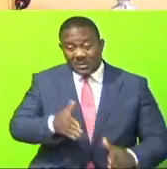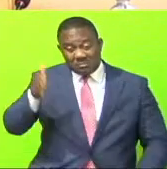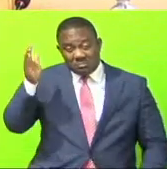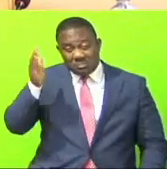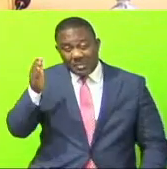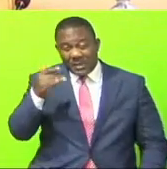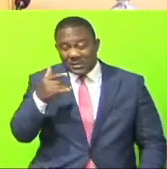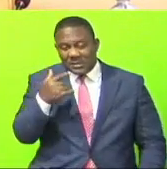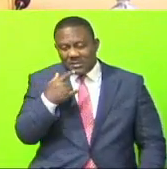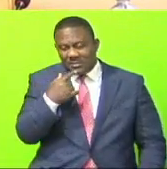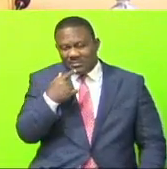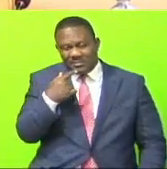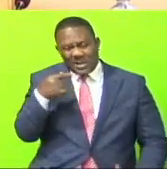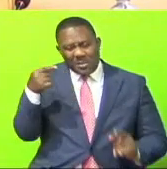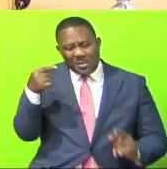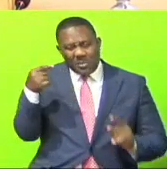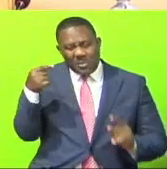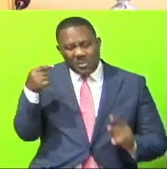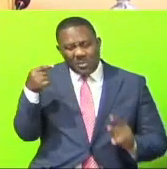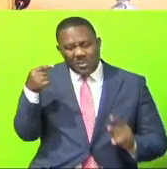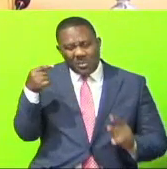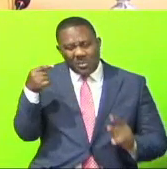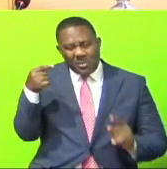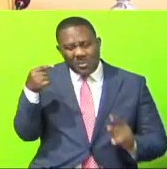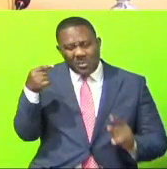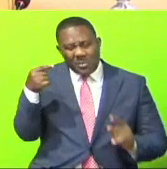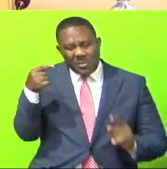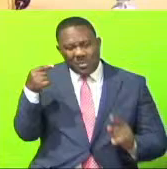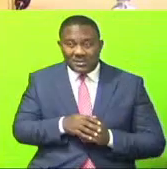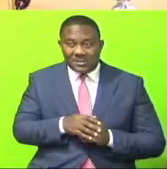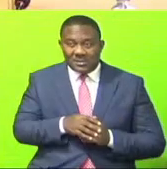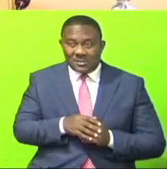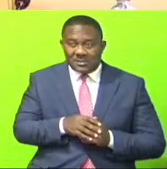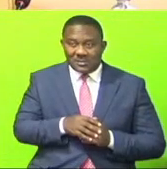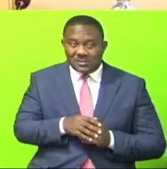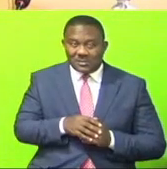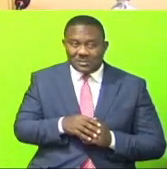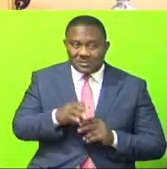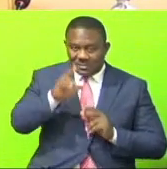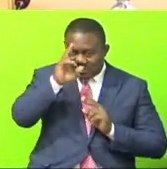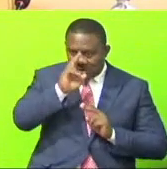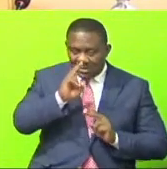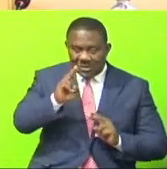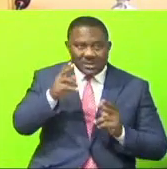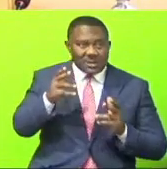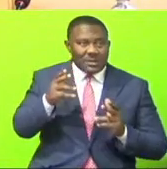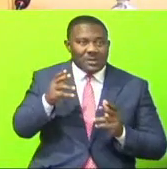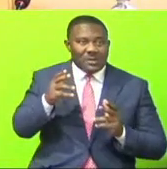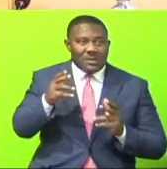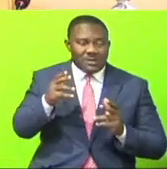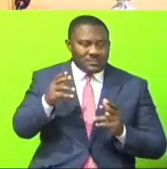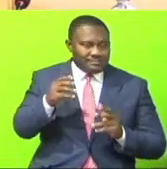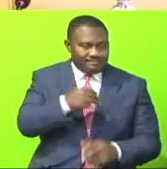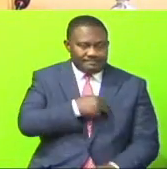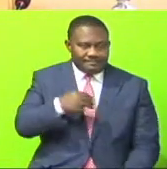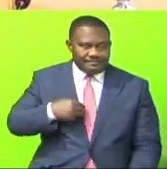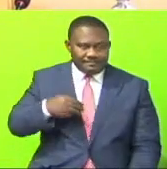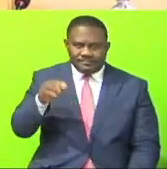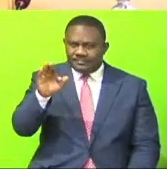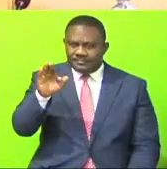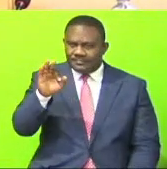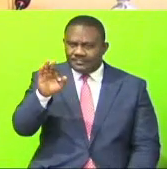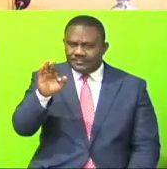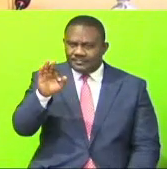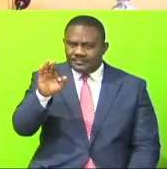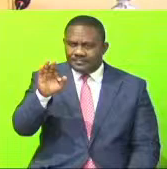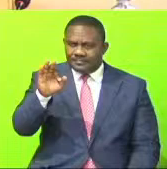saying that the honorable member of Fomena, Honorable Andrews